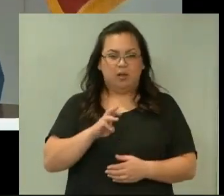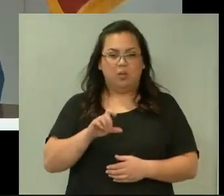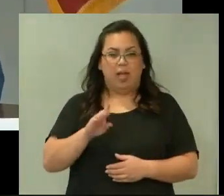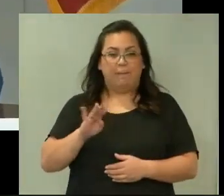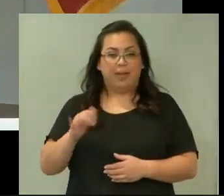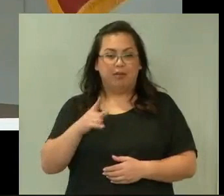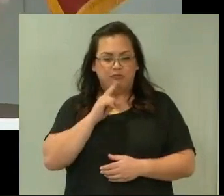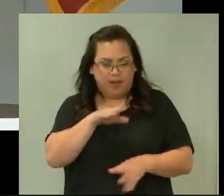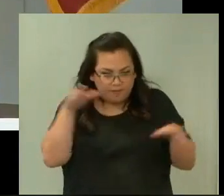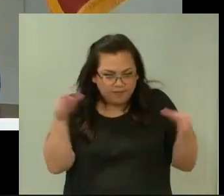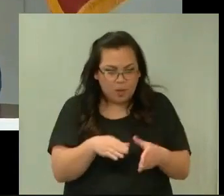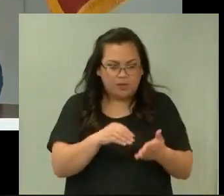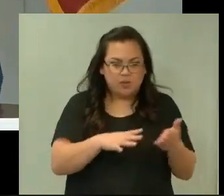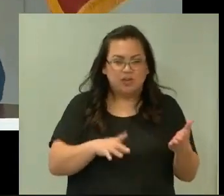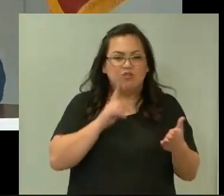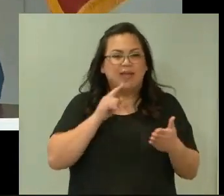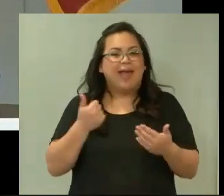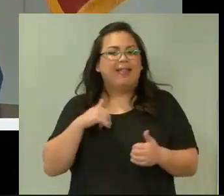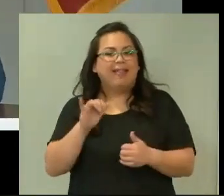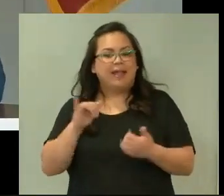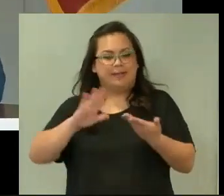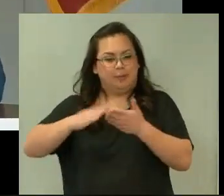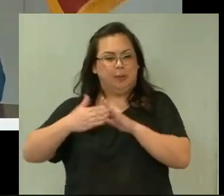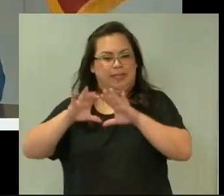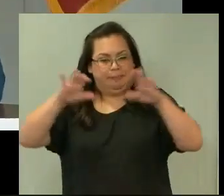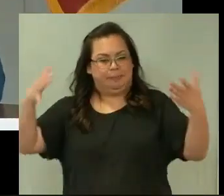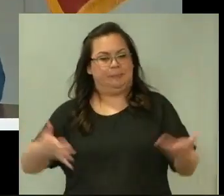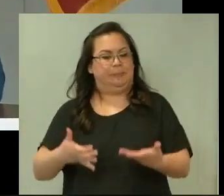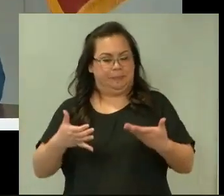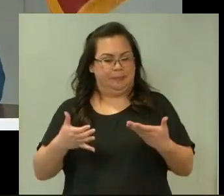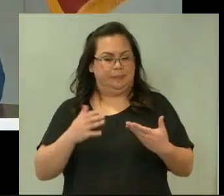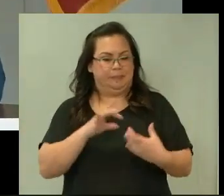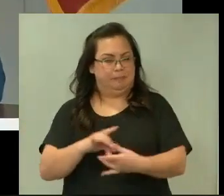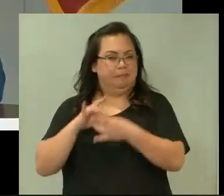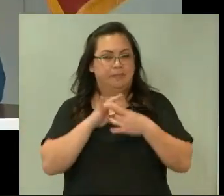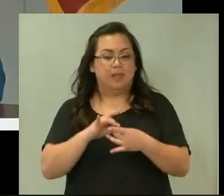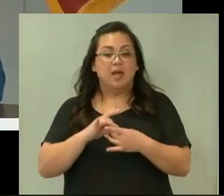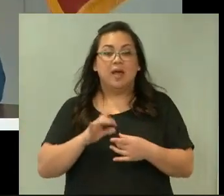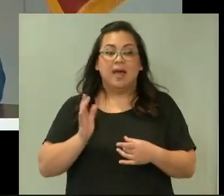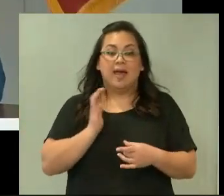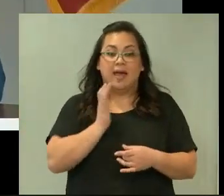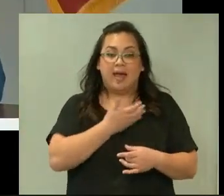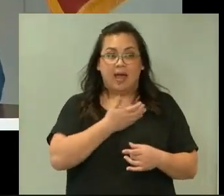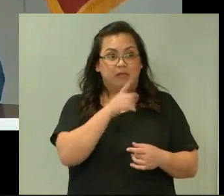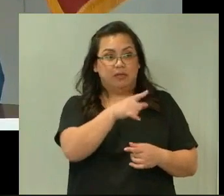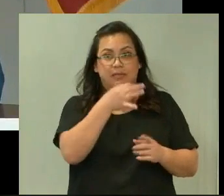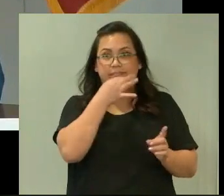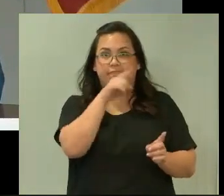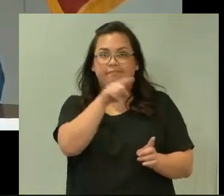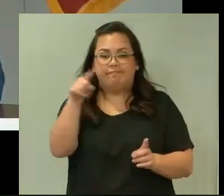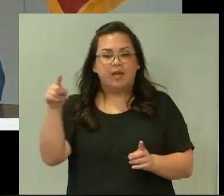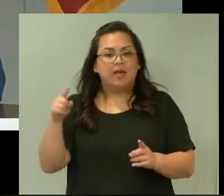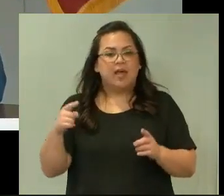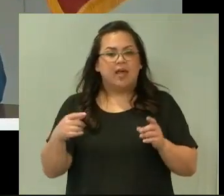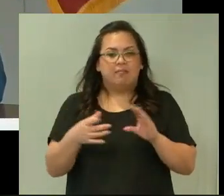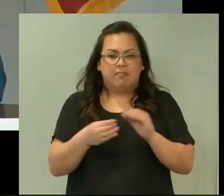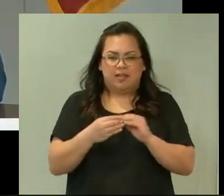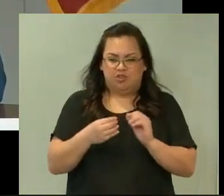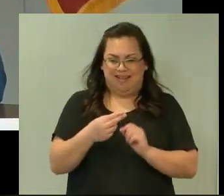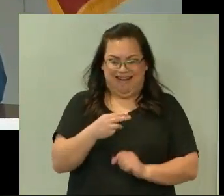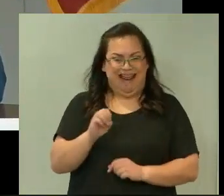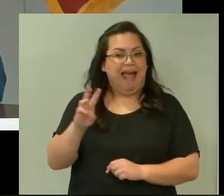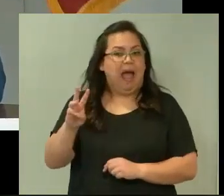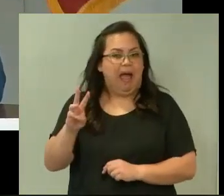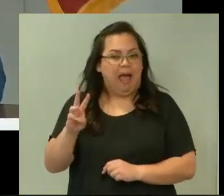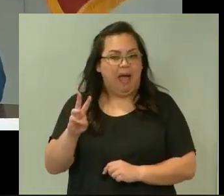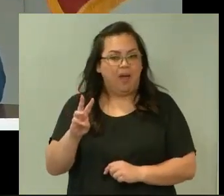center of our village, right? Of what we wanted to do within our village. Our practitioners really talked about some of the hows that a